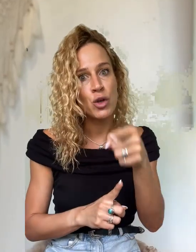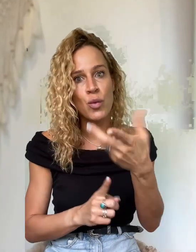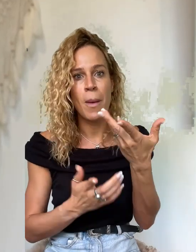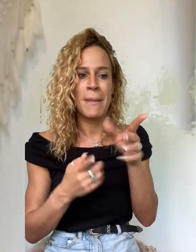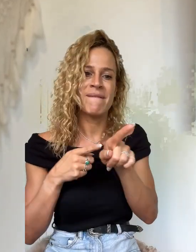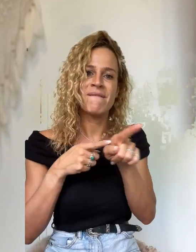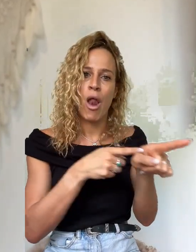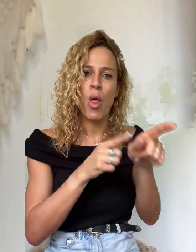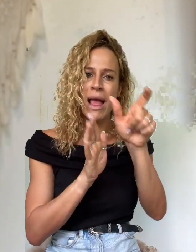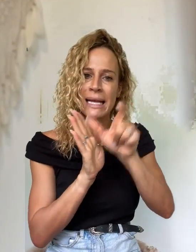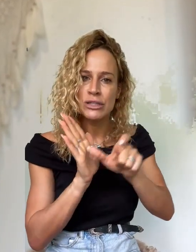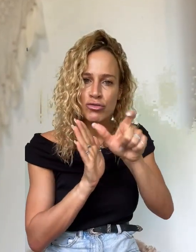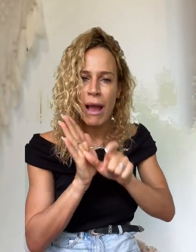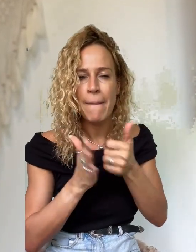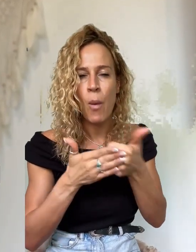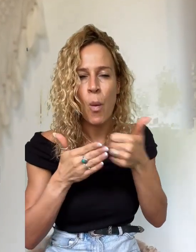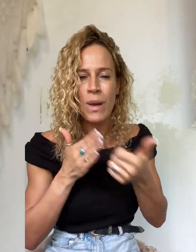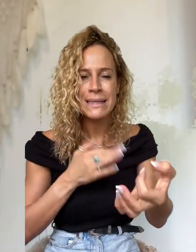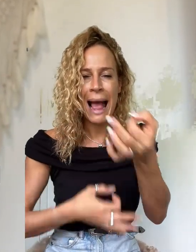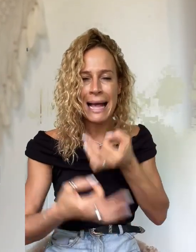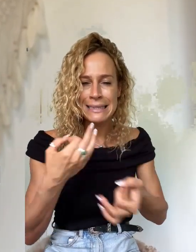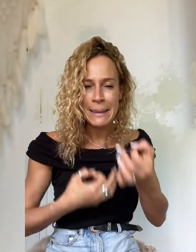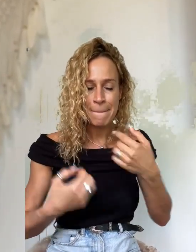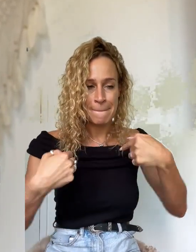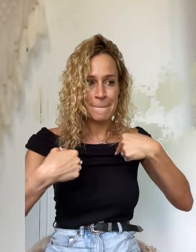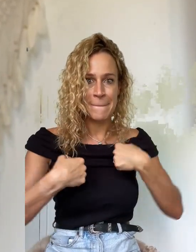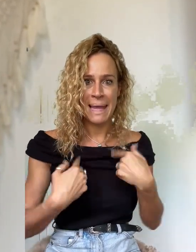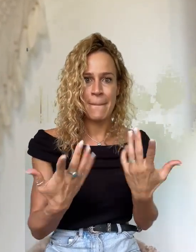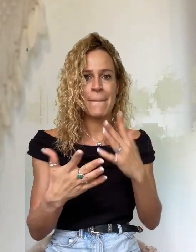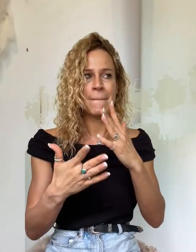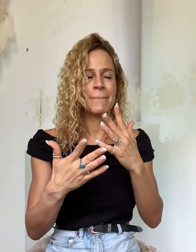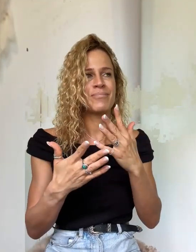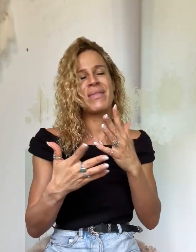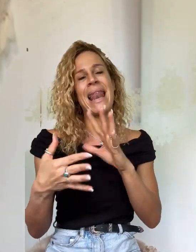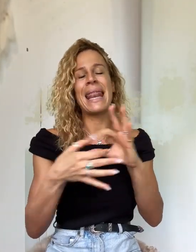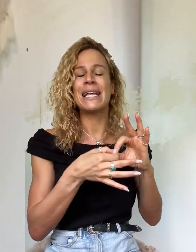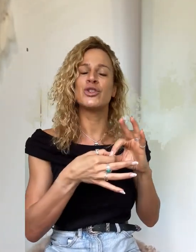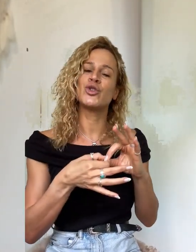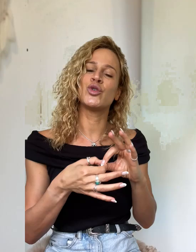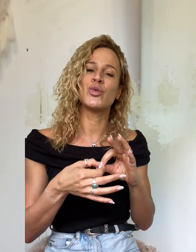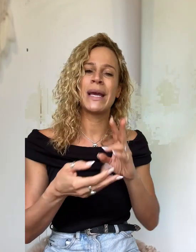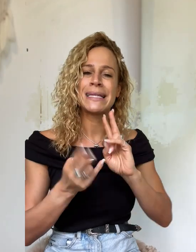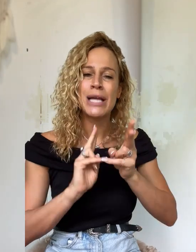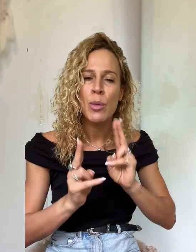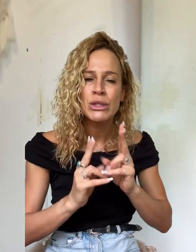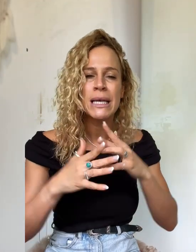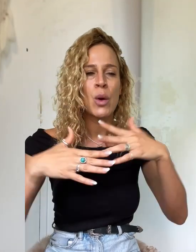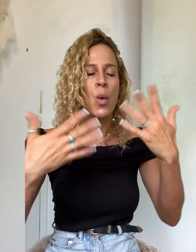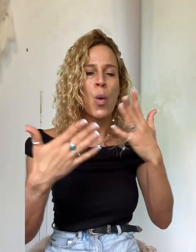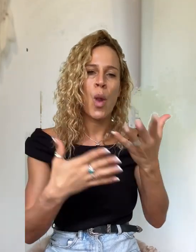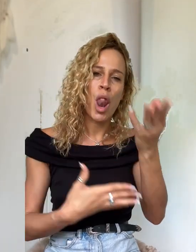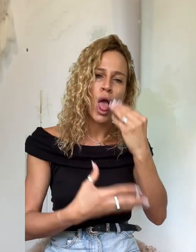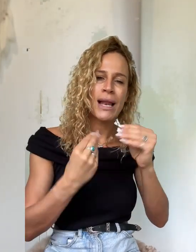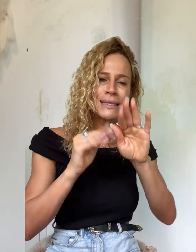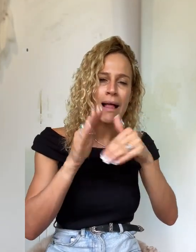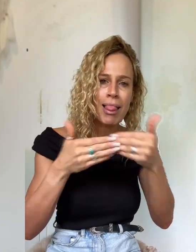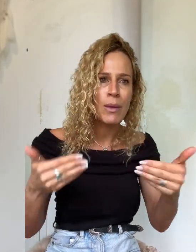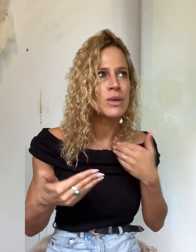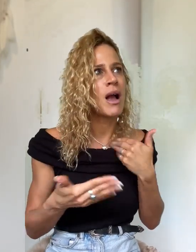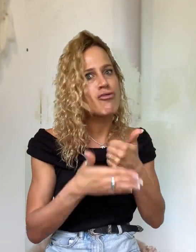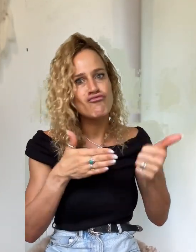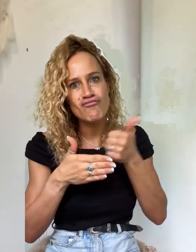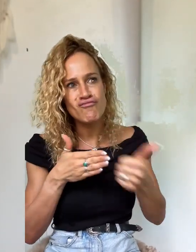my professional occupation or learning sign language, this is an episode for you, because I'm constantly inundated